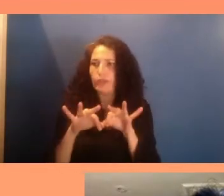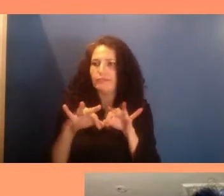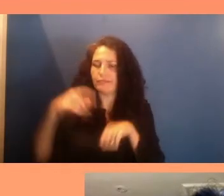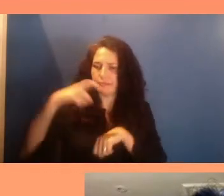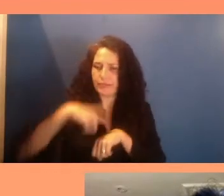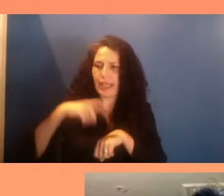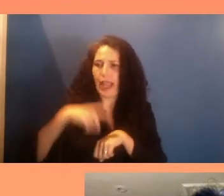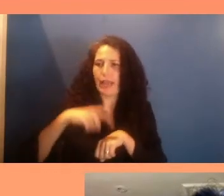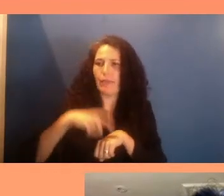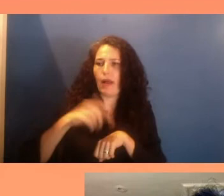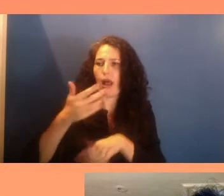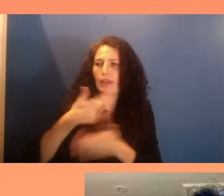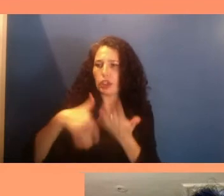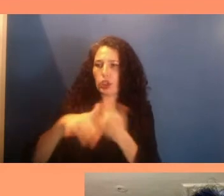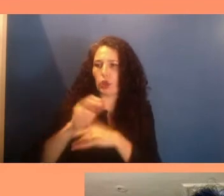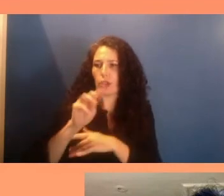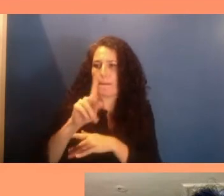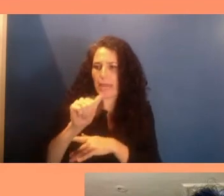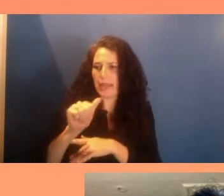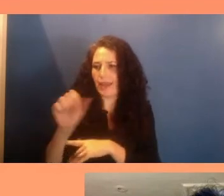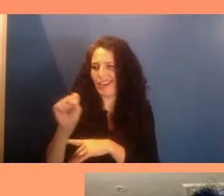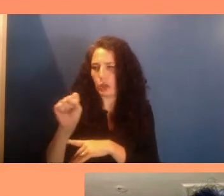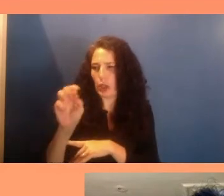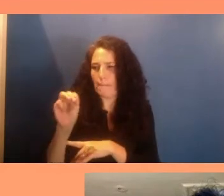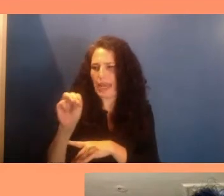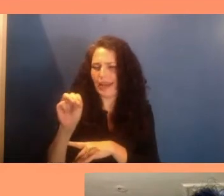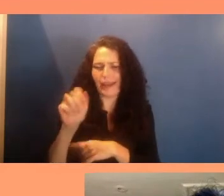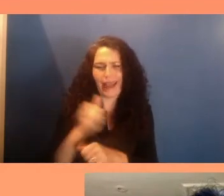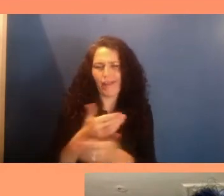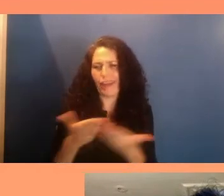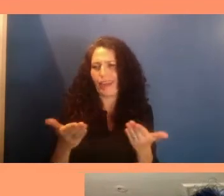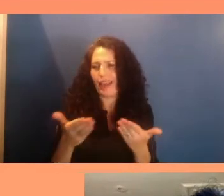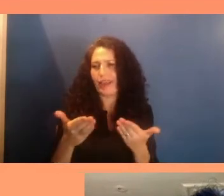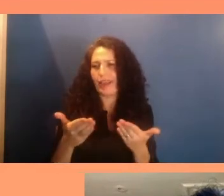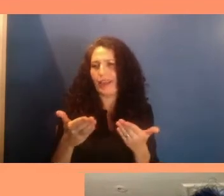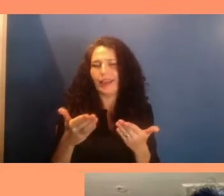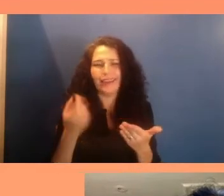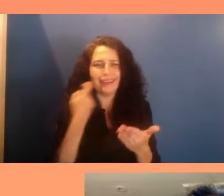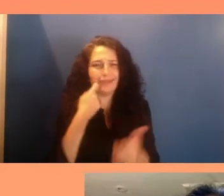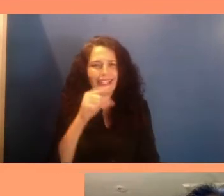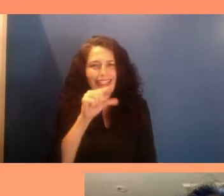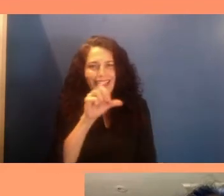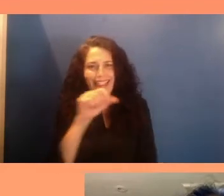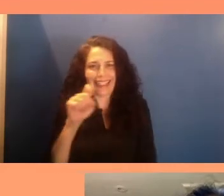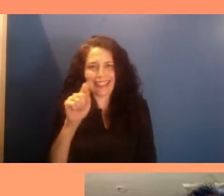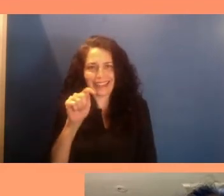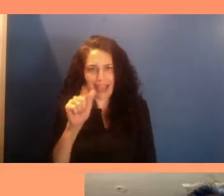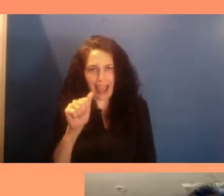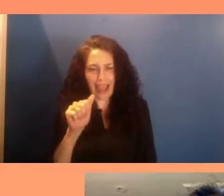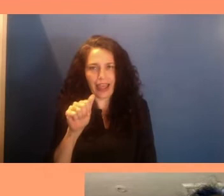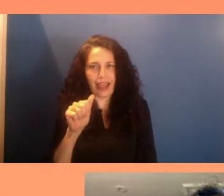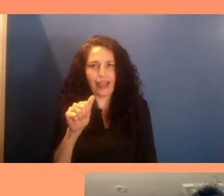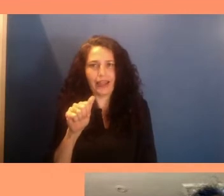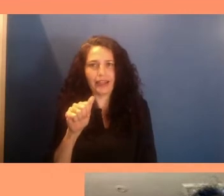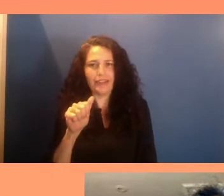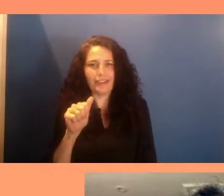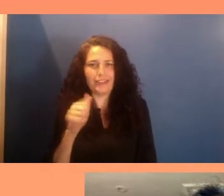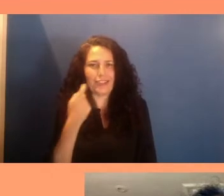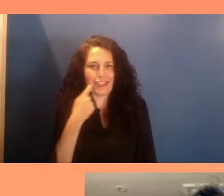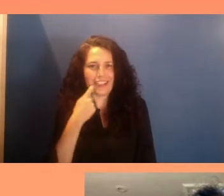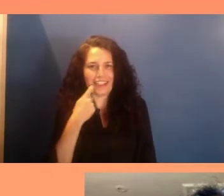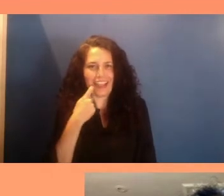event, Tigergate, if you will, that, sort of Gita, lit the match on